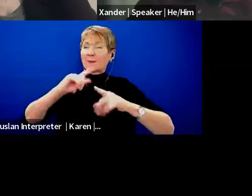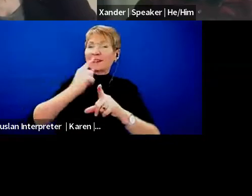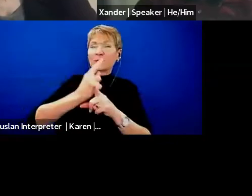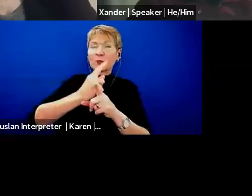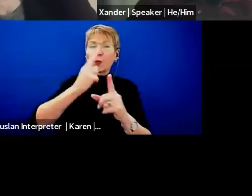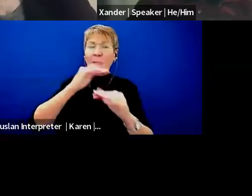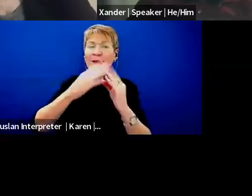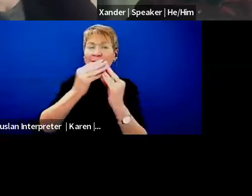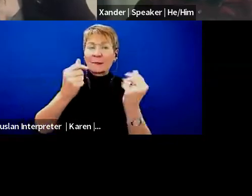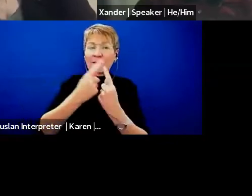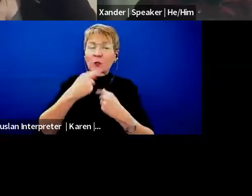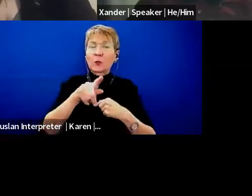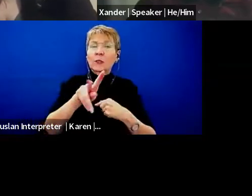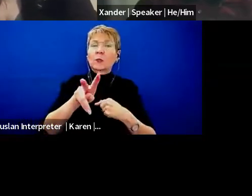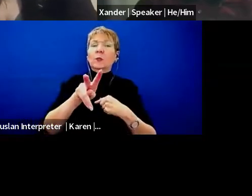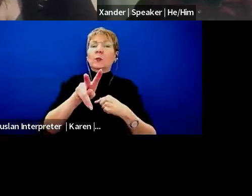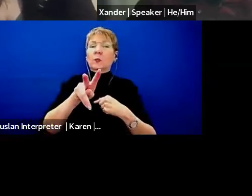hear.